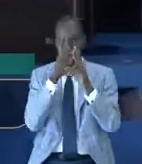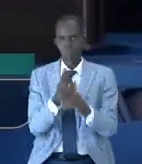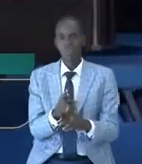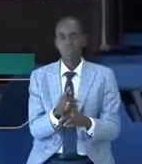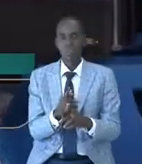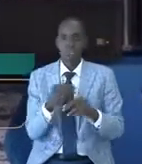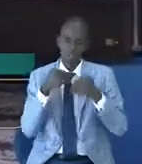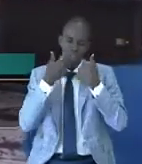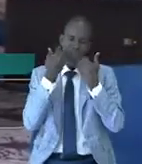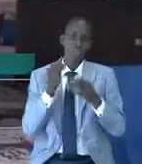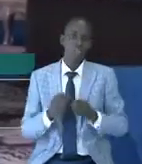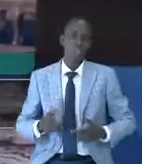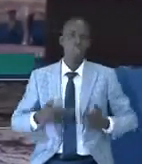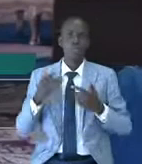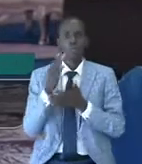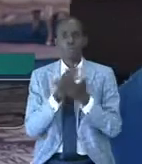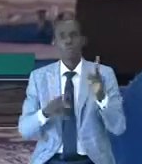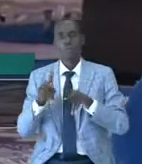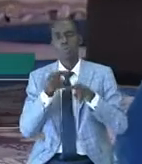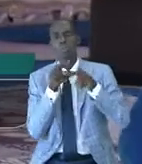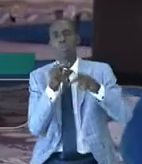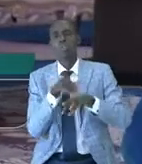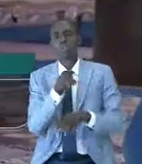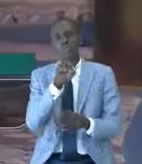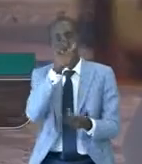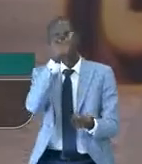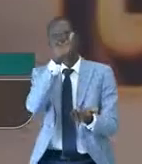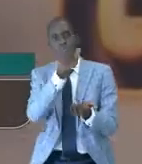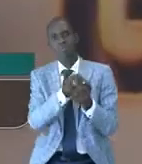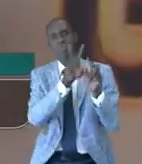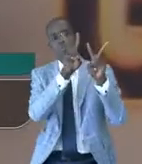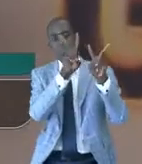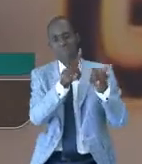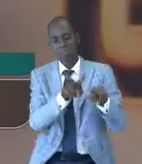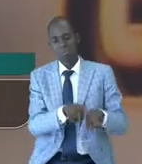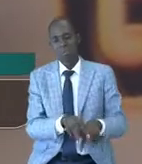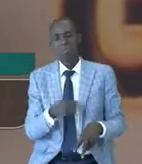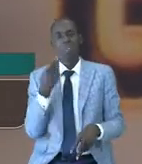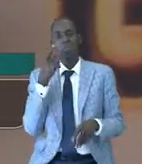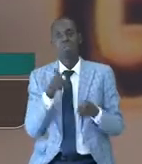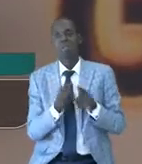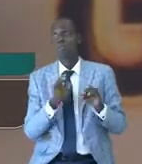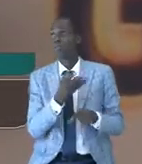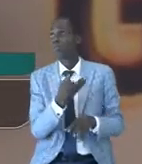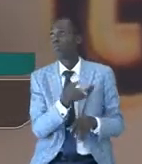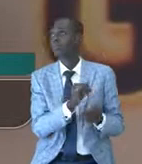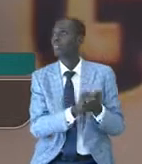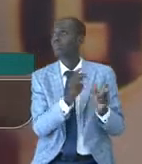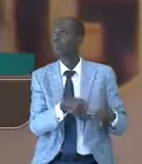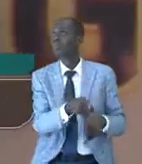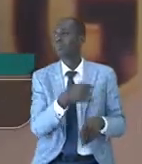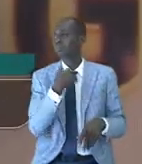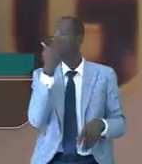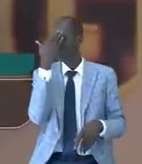in your life. The people that look at you, they belittle you, they look down on you. Is he not so and so? Is he not such and such? We